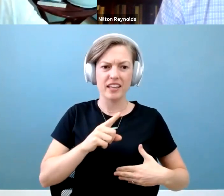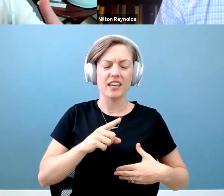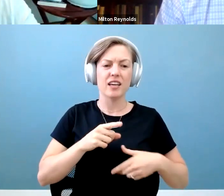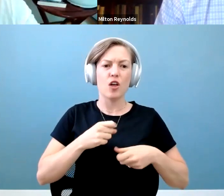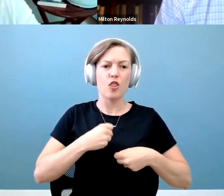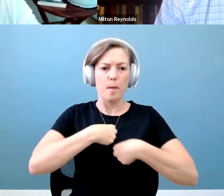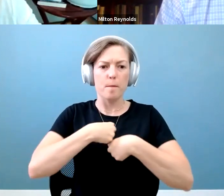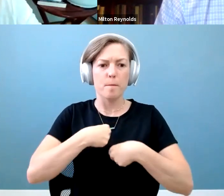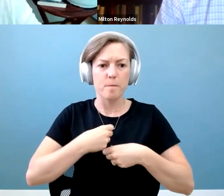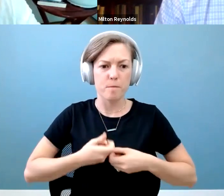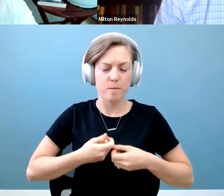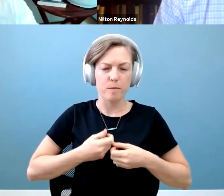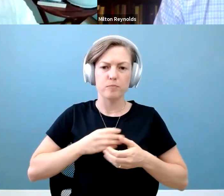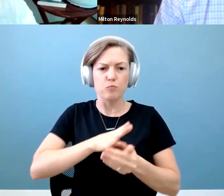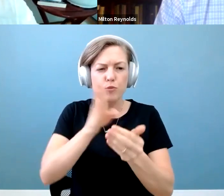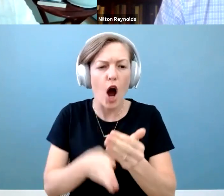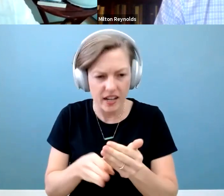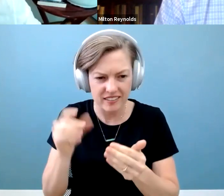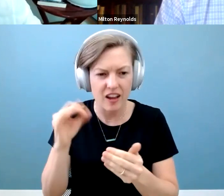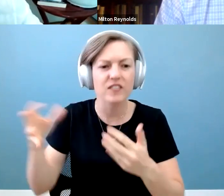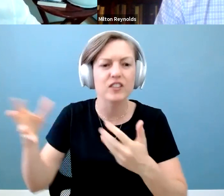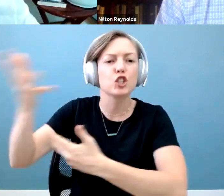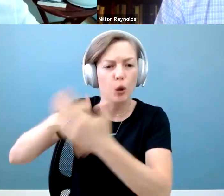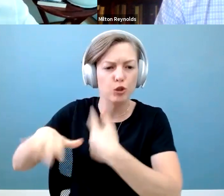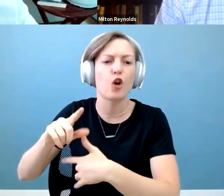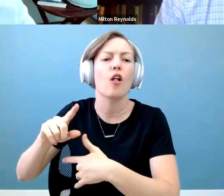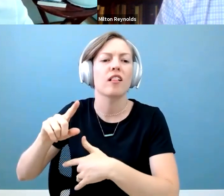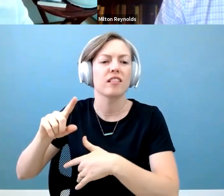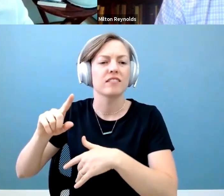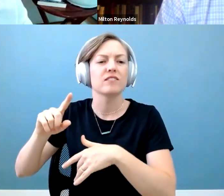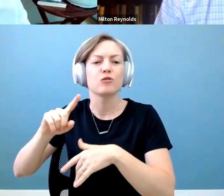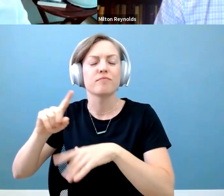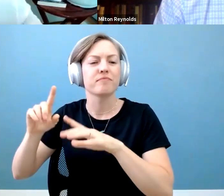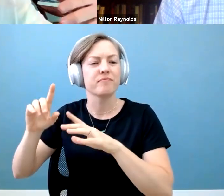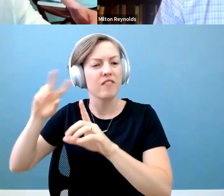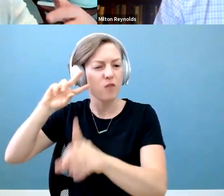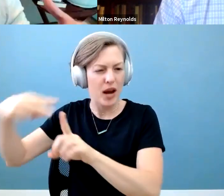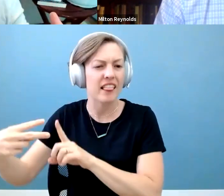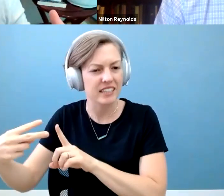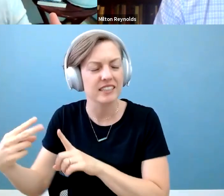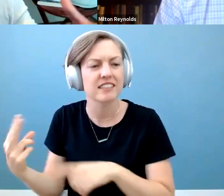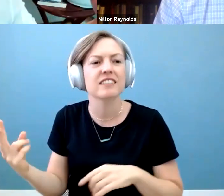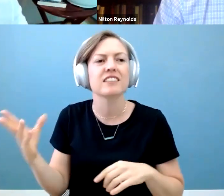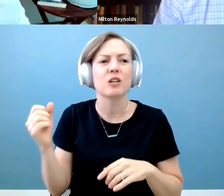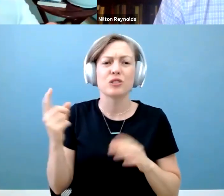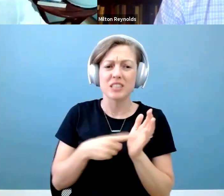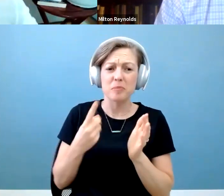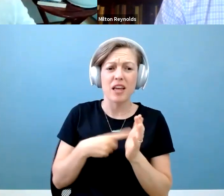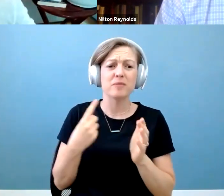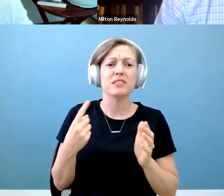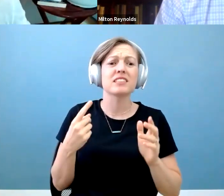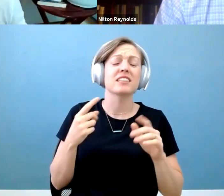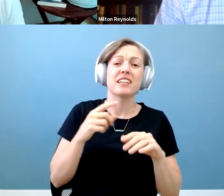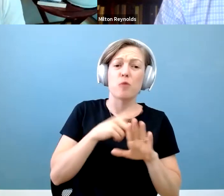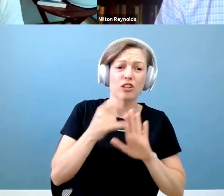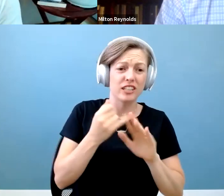relations, powers, and histories. So it's a caution about that, right? Actually, in some ways, another ways eugenics logics can linger on, even in work